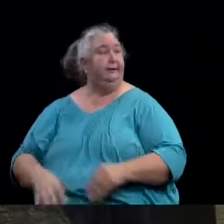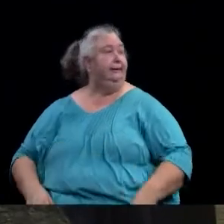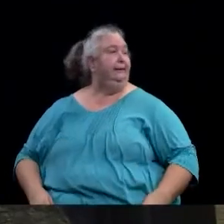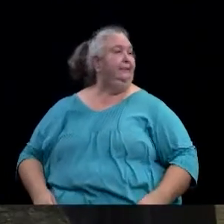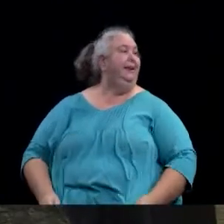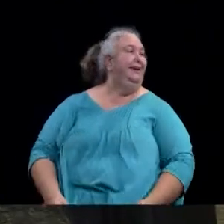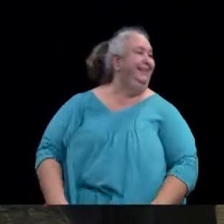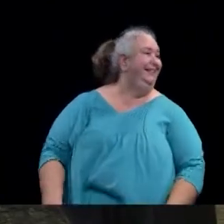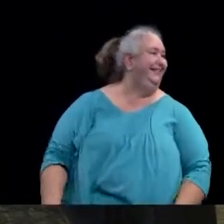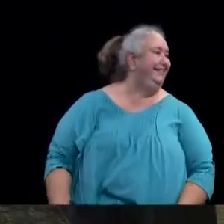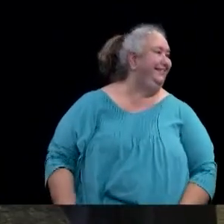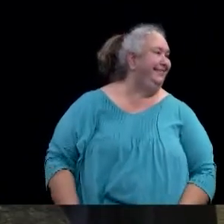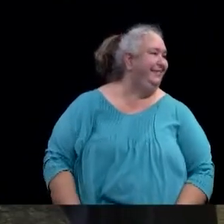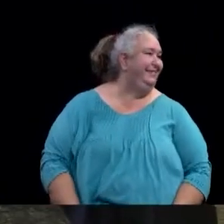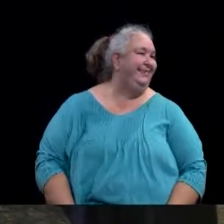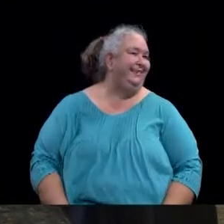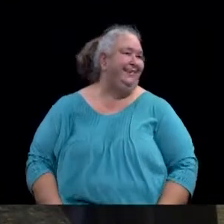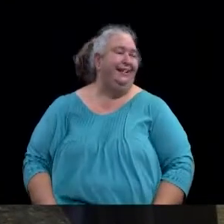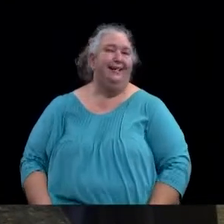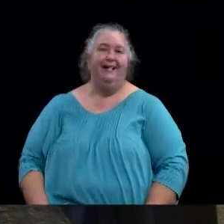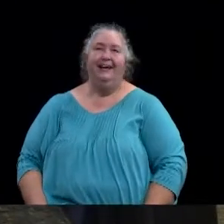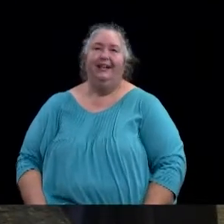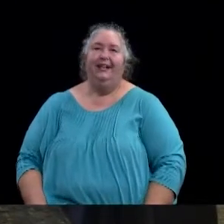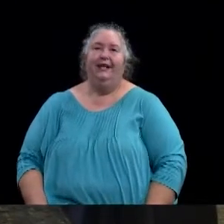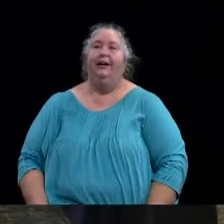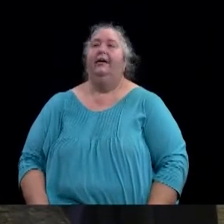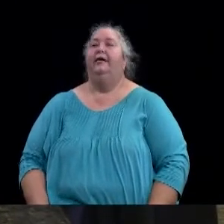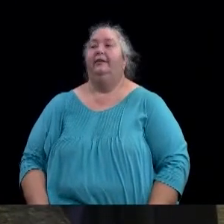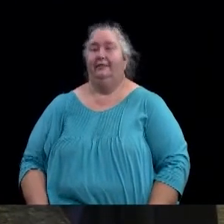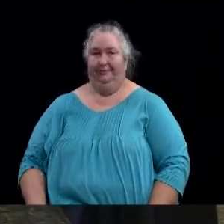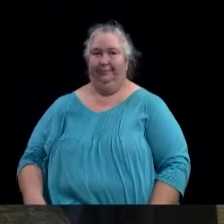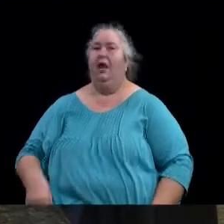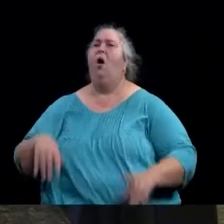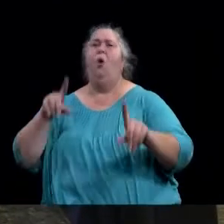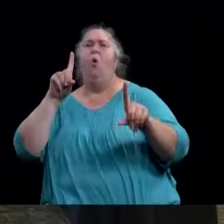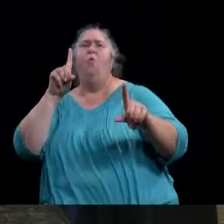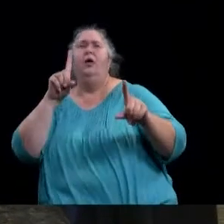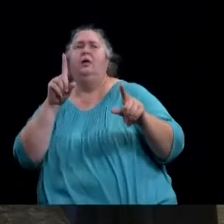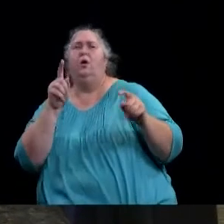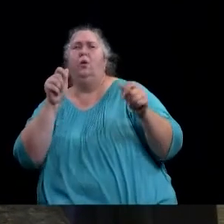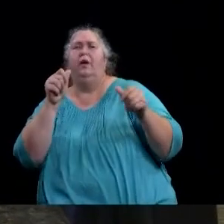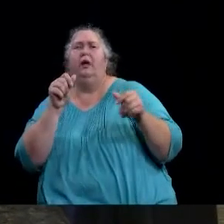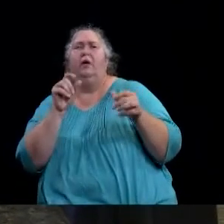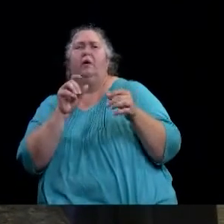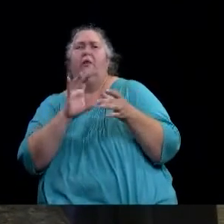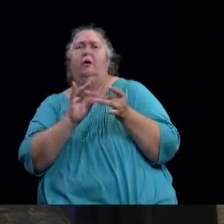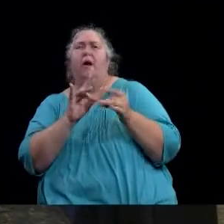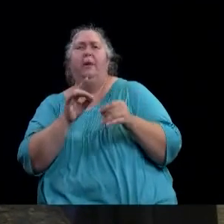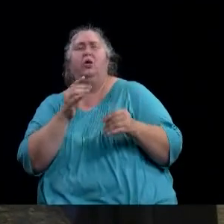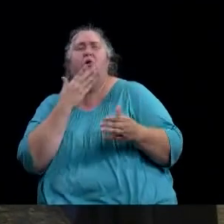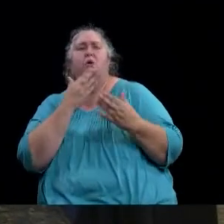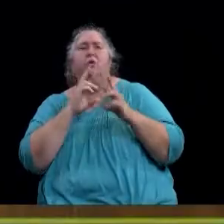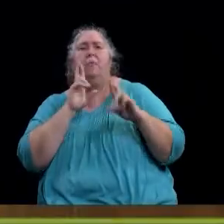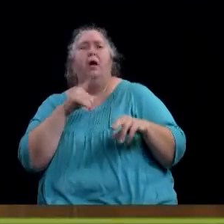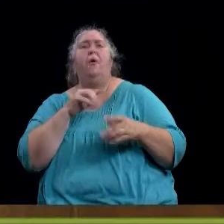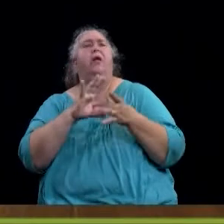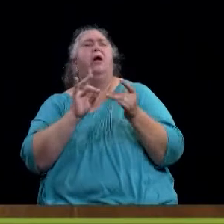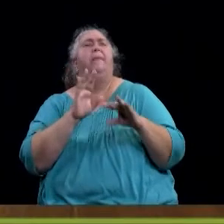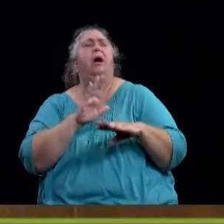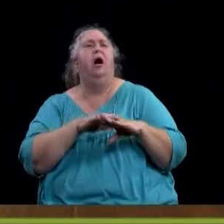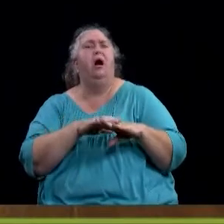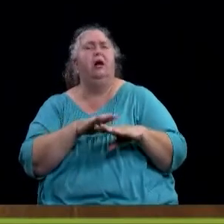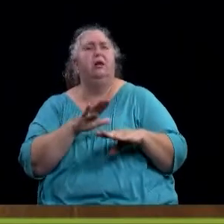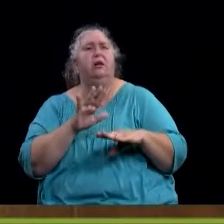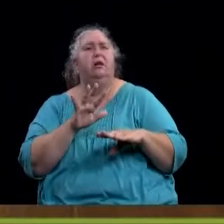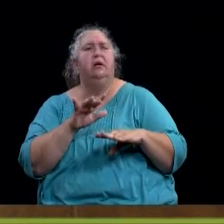This is Holmes. I just want to make one quick comment. Larry, great report is always there, but I just wanted to comment on the Mammoth site out there.